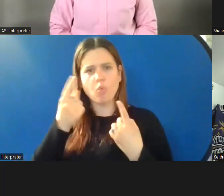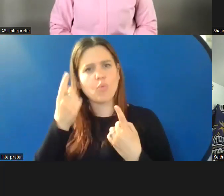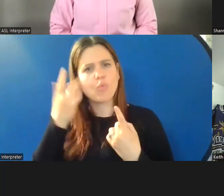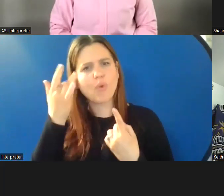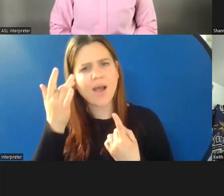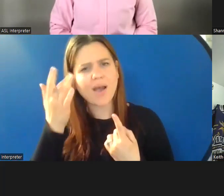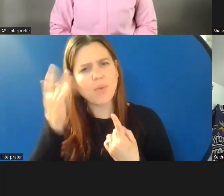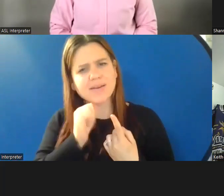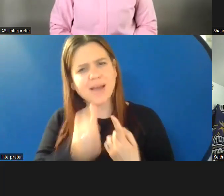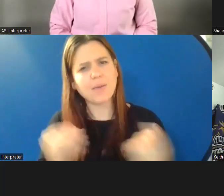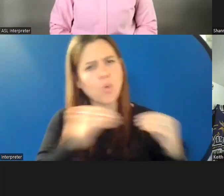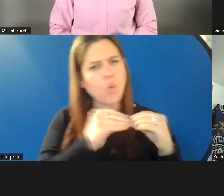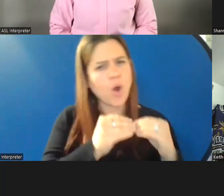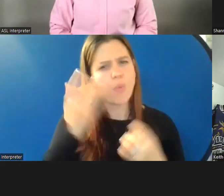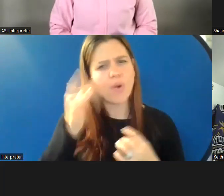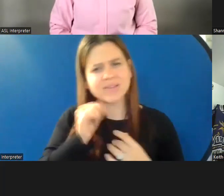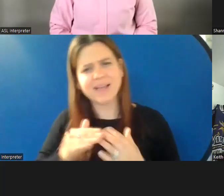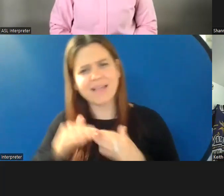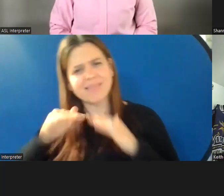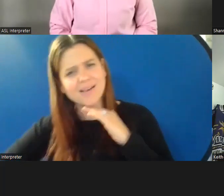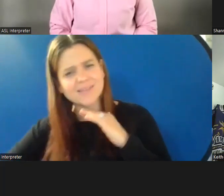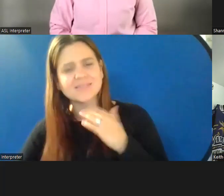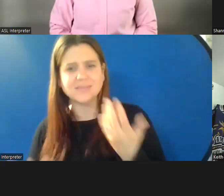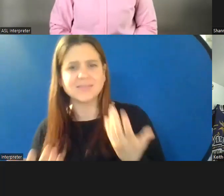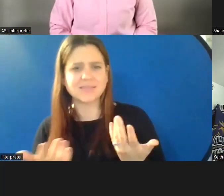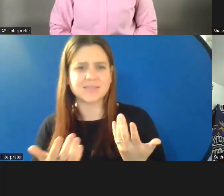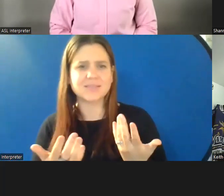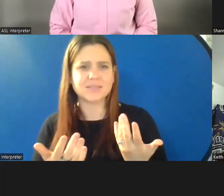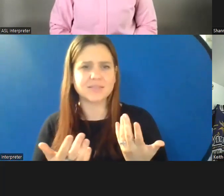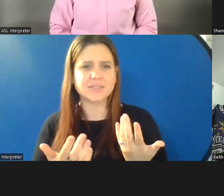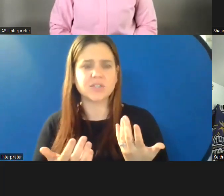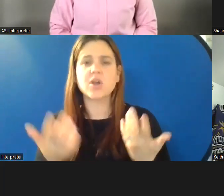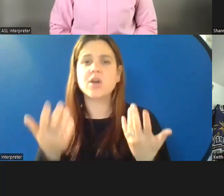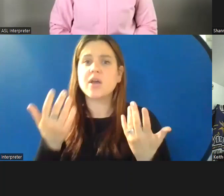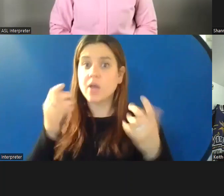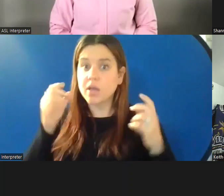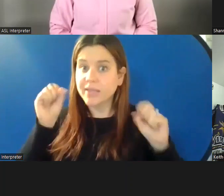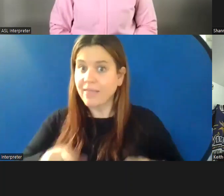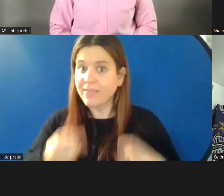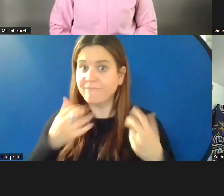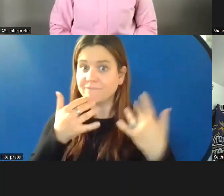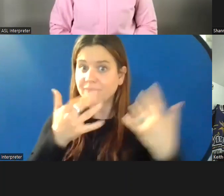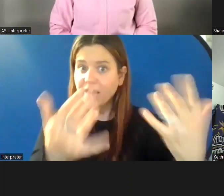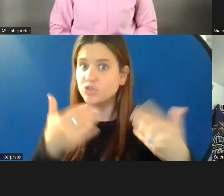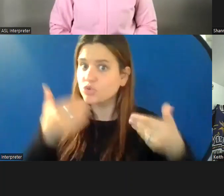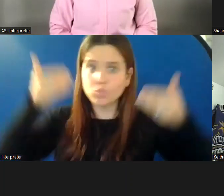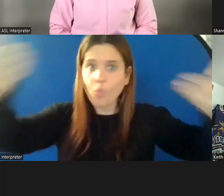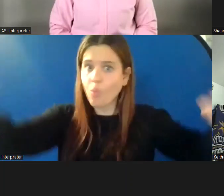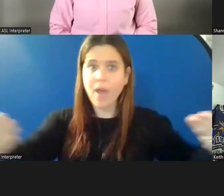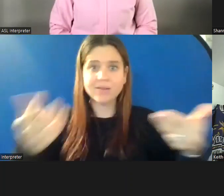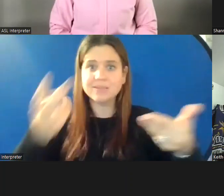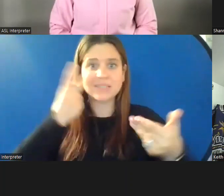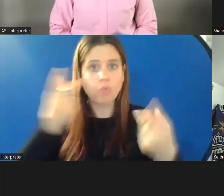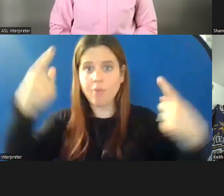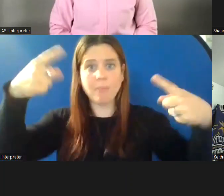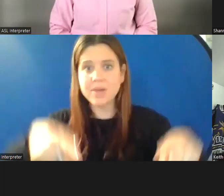less in others? And just let a fire go through and do what it's going to do. At the end of the day,